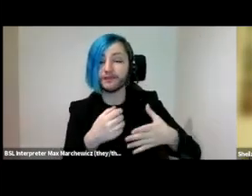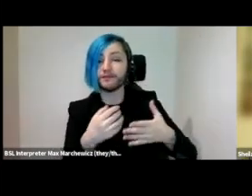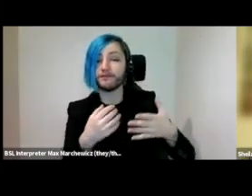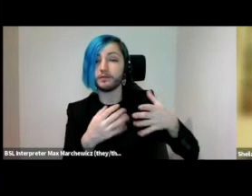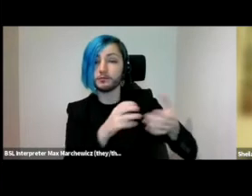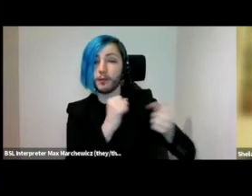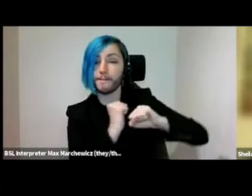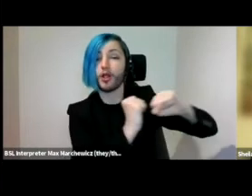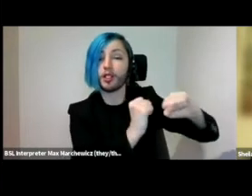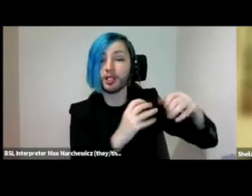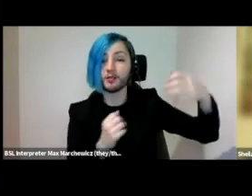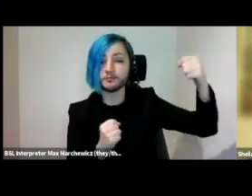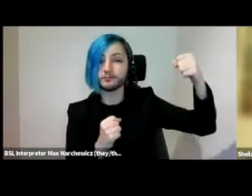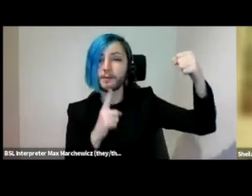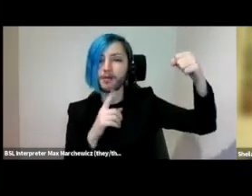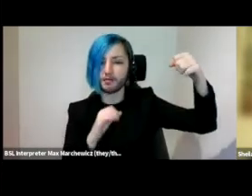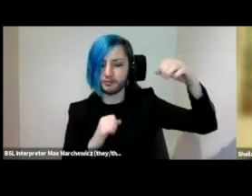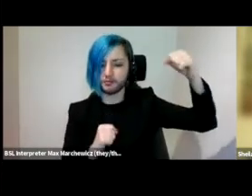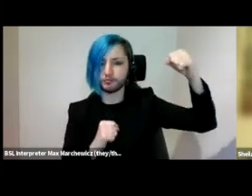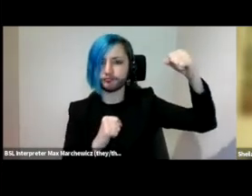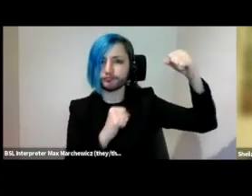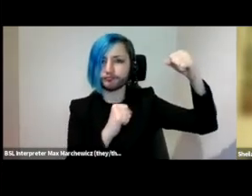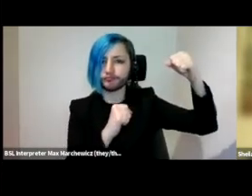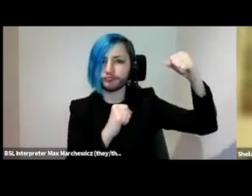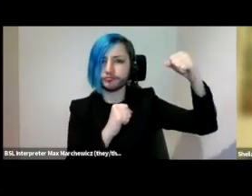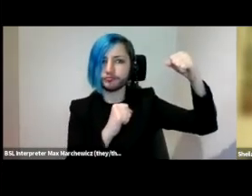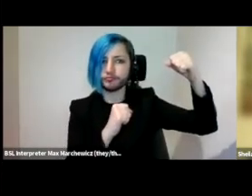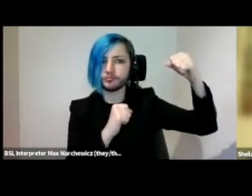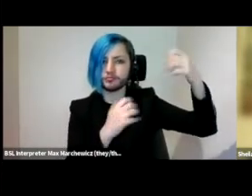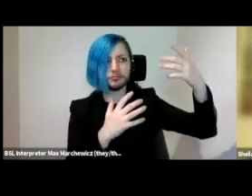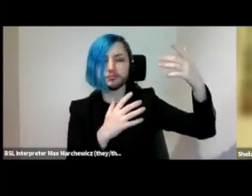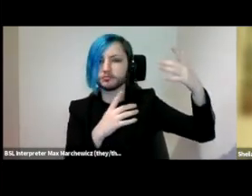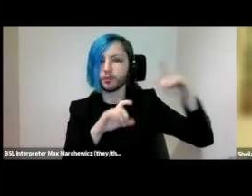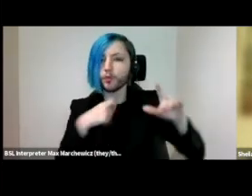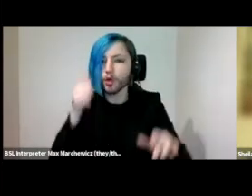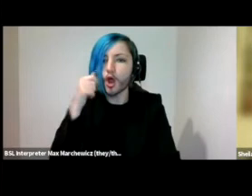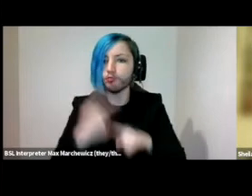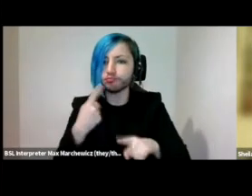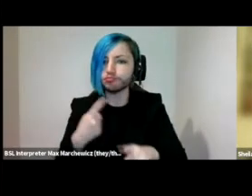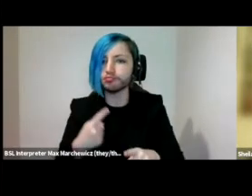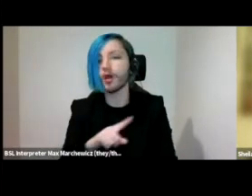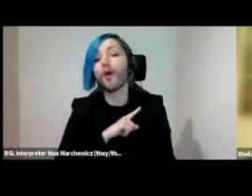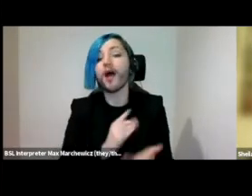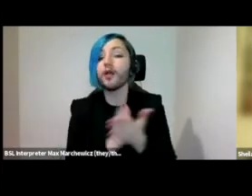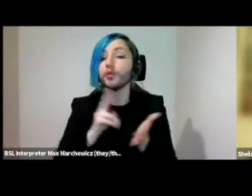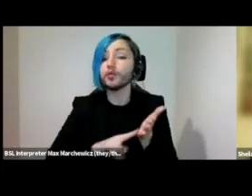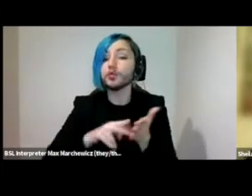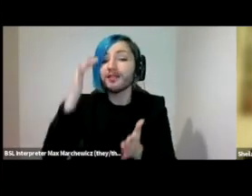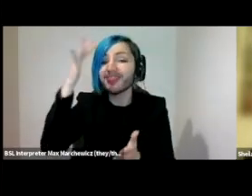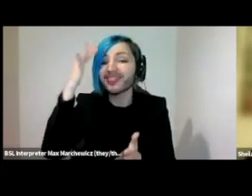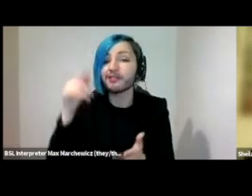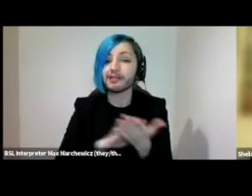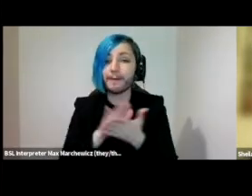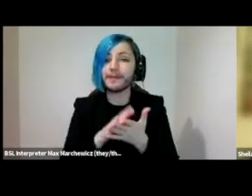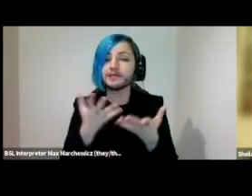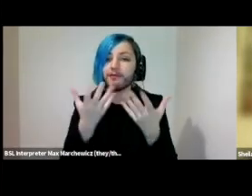changes, then that information would be known instantly, because in Newton's theory, that's how